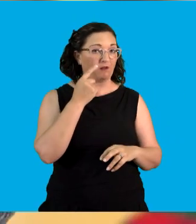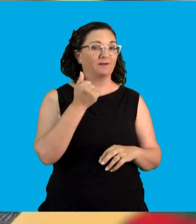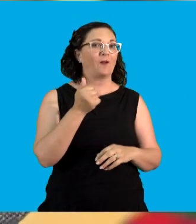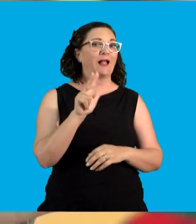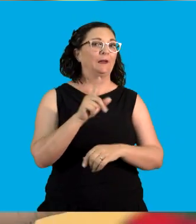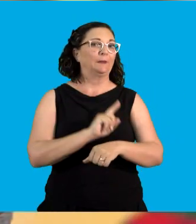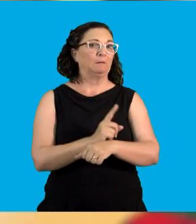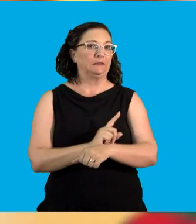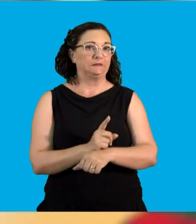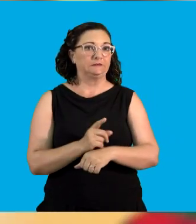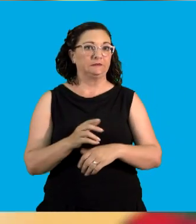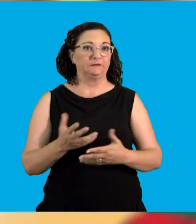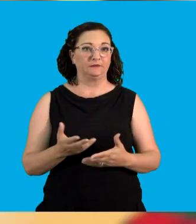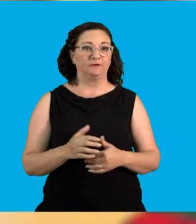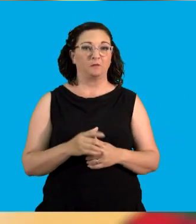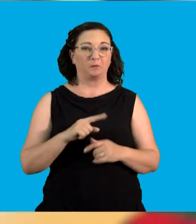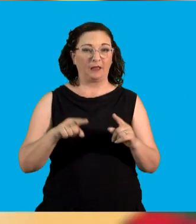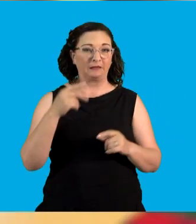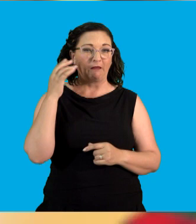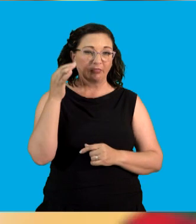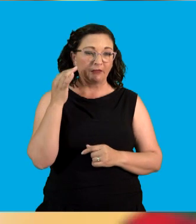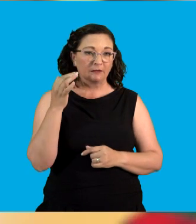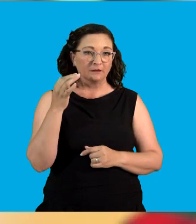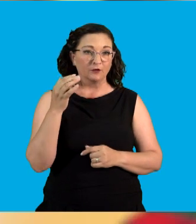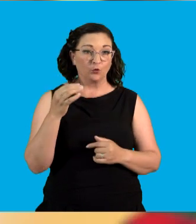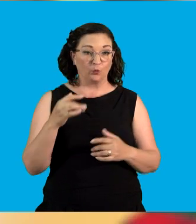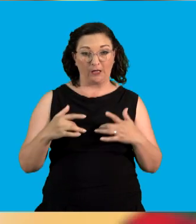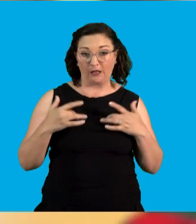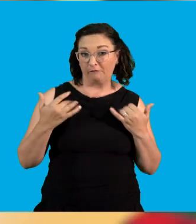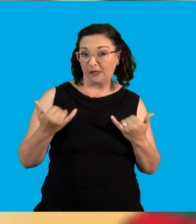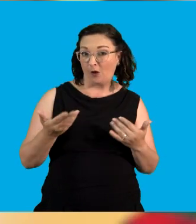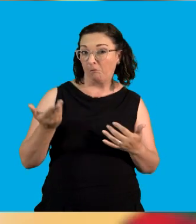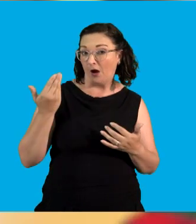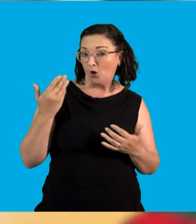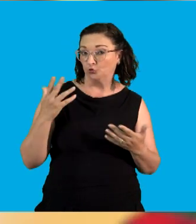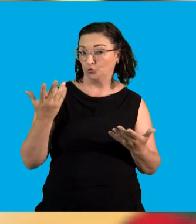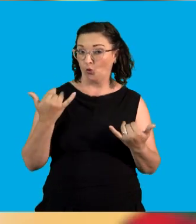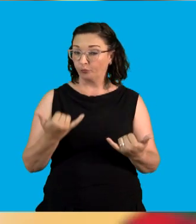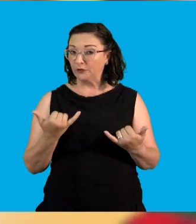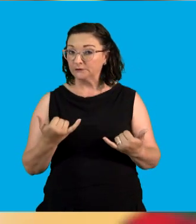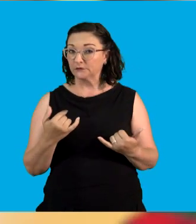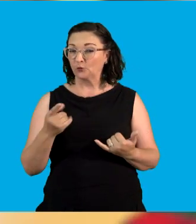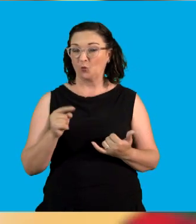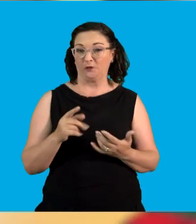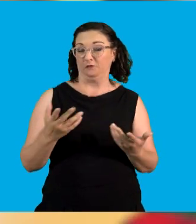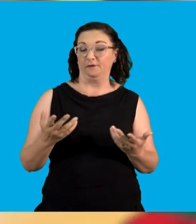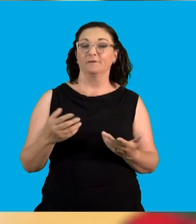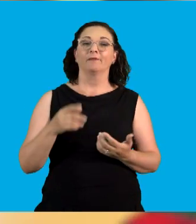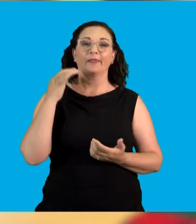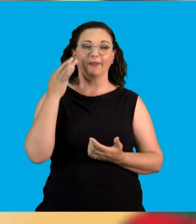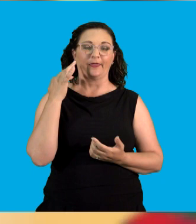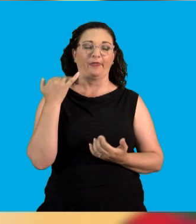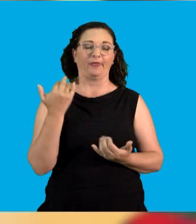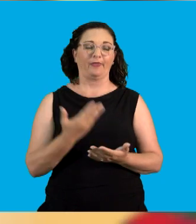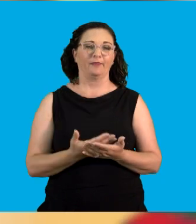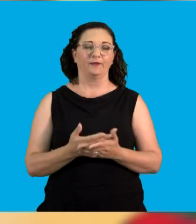be observed on Earth after 8 minutes. And as I've already said, think about it. Are we really living in the past or are we living in the present? Okay, makes